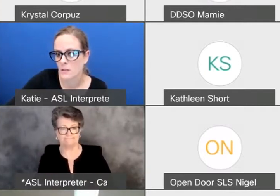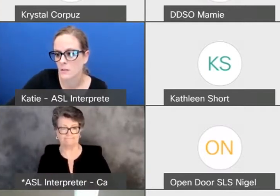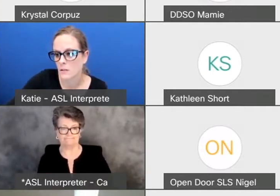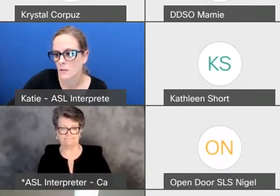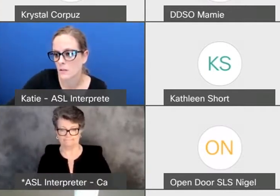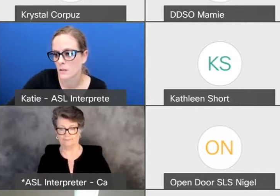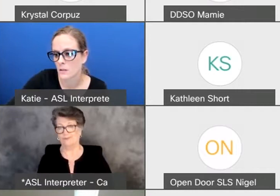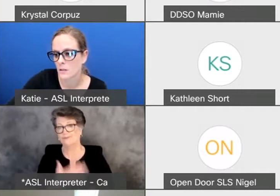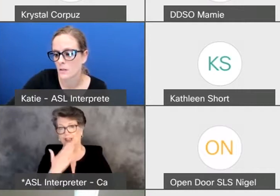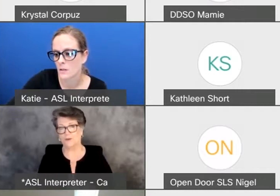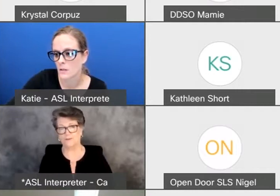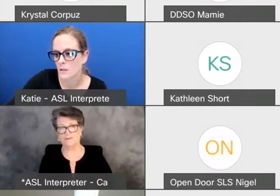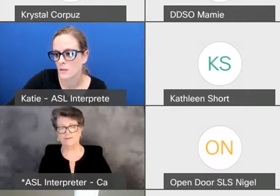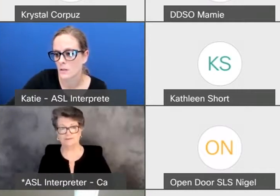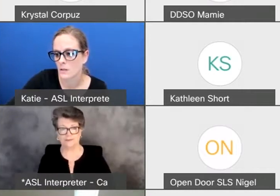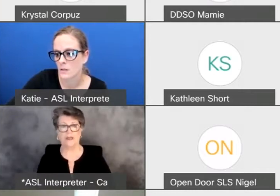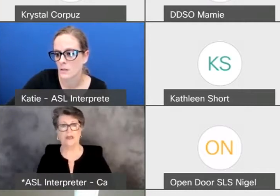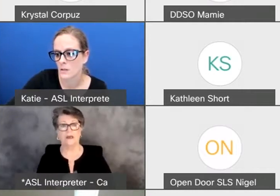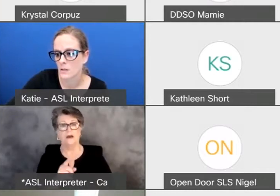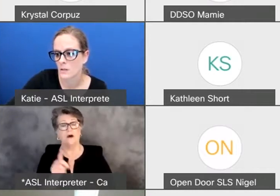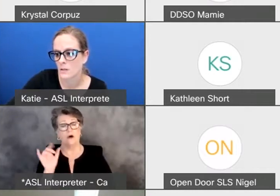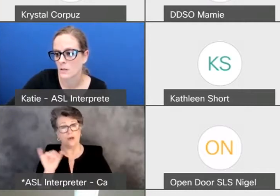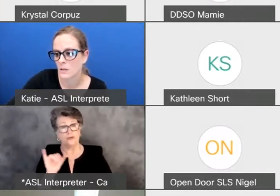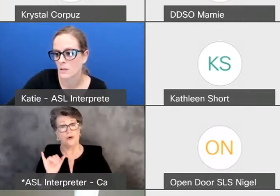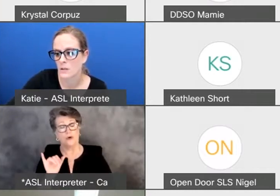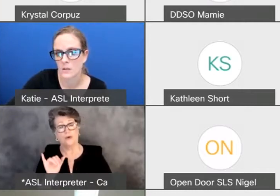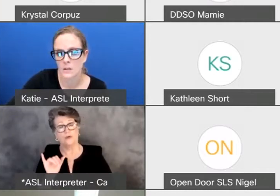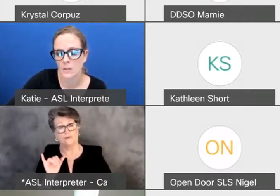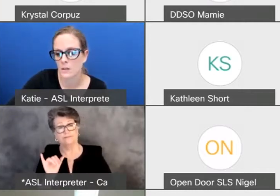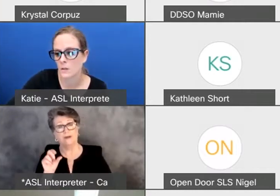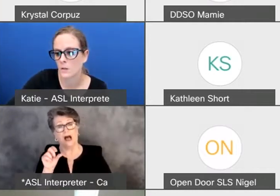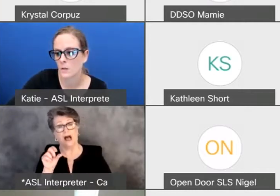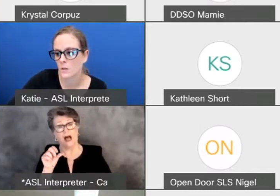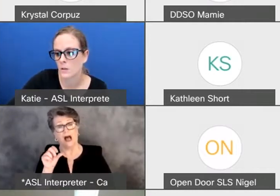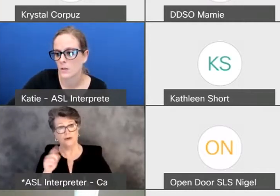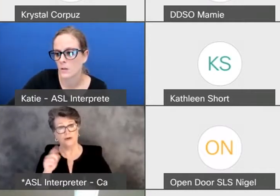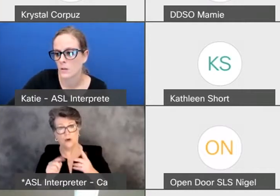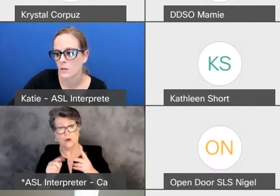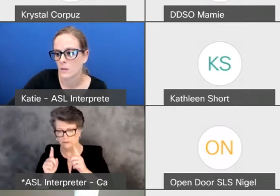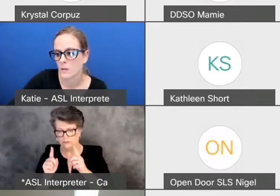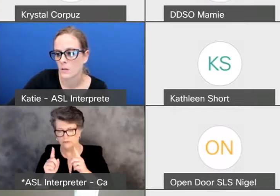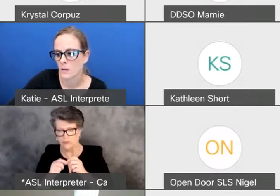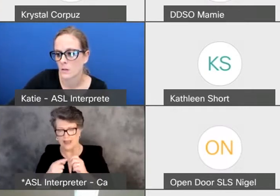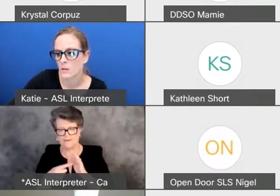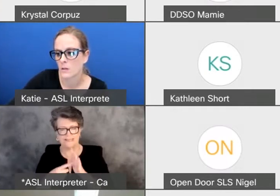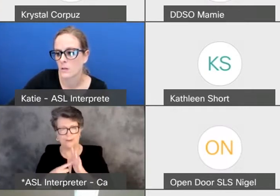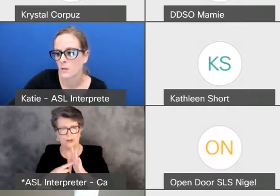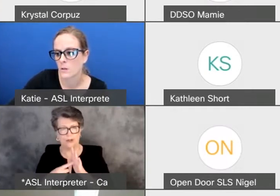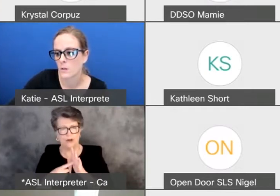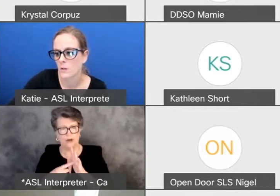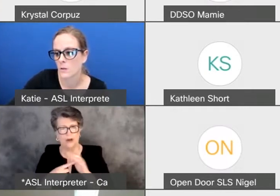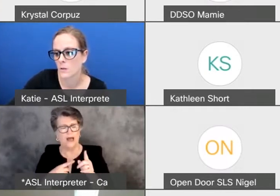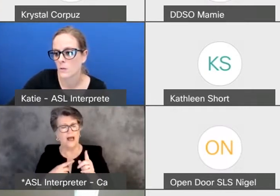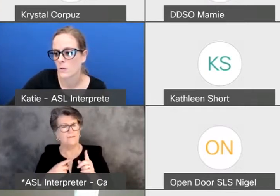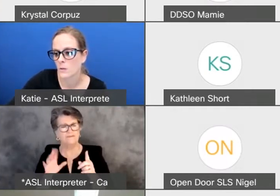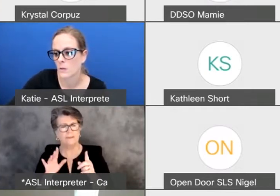Thank you. So there's also some other things that have, let's see. And then we have the sample tweet right there. I am going to get back